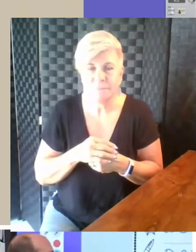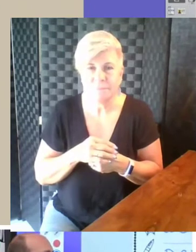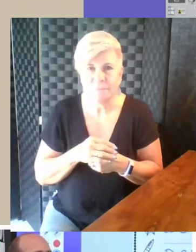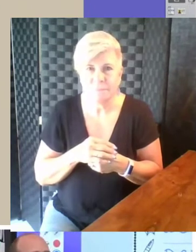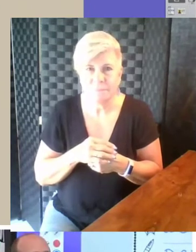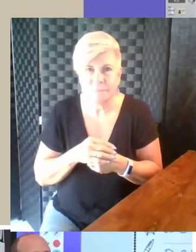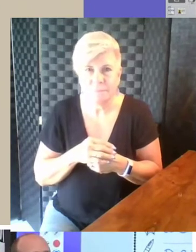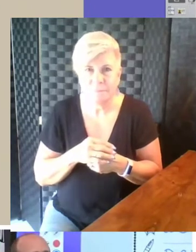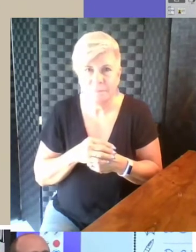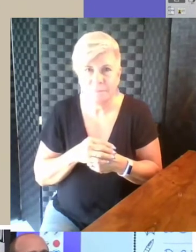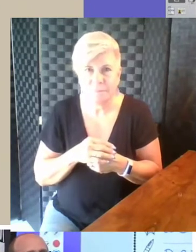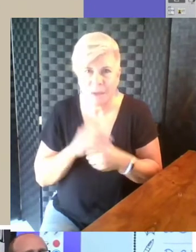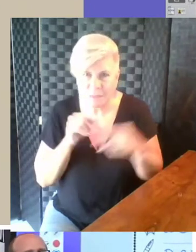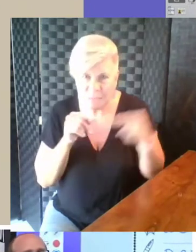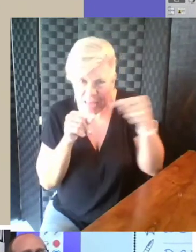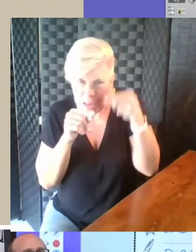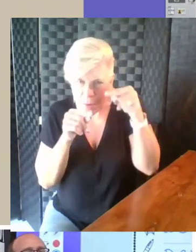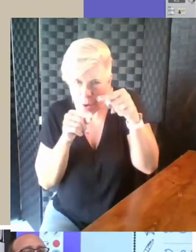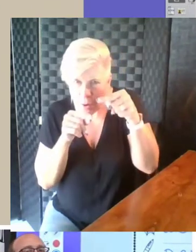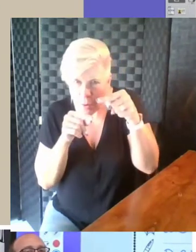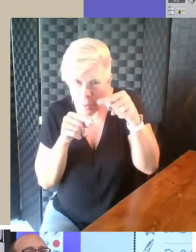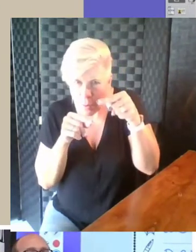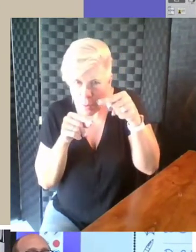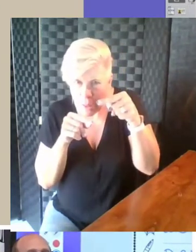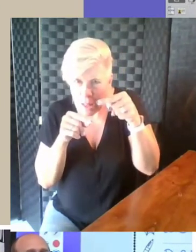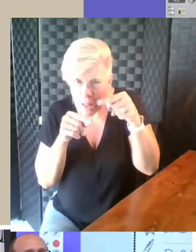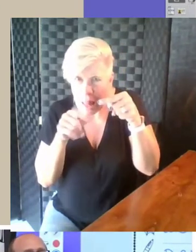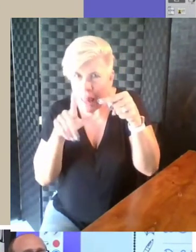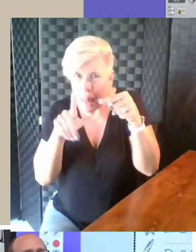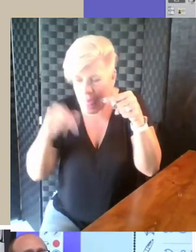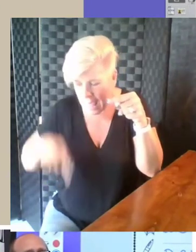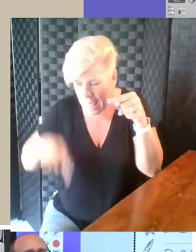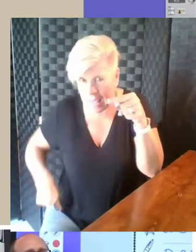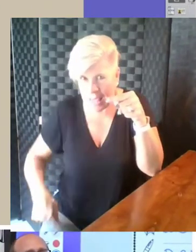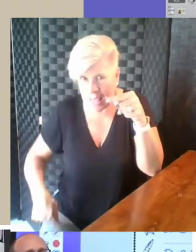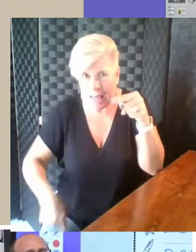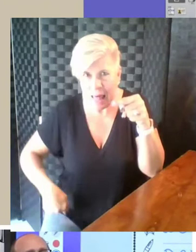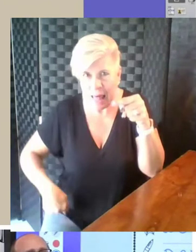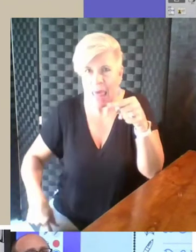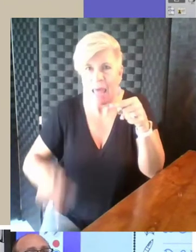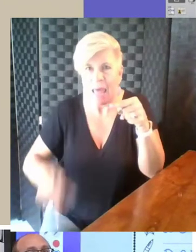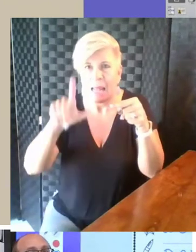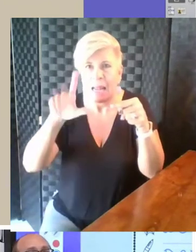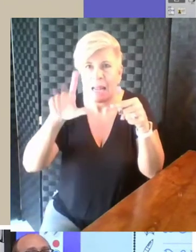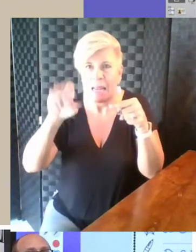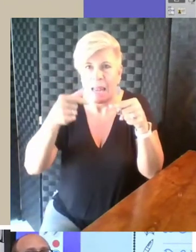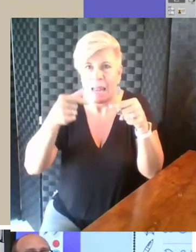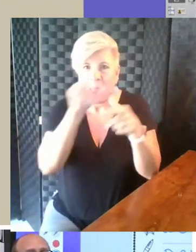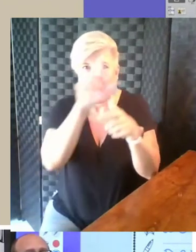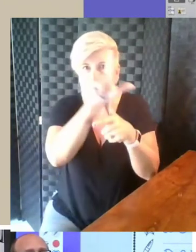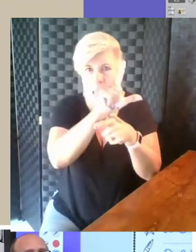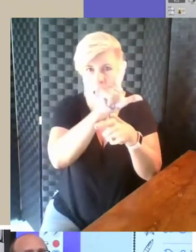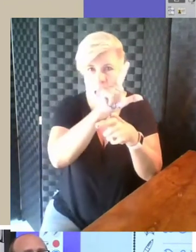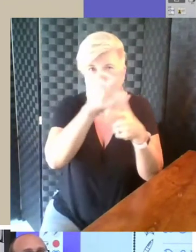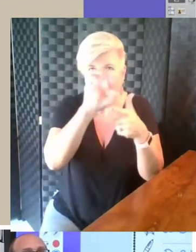Oh, there's an arrow right there. It's pointing to her leg. What two consonants do you hear? O,